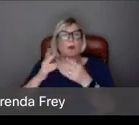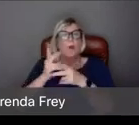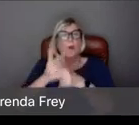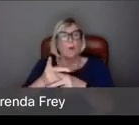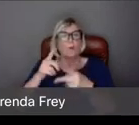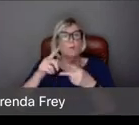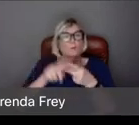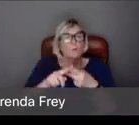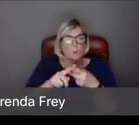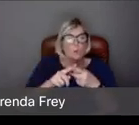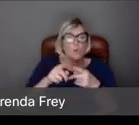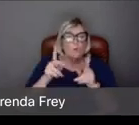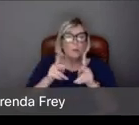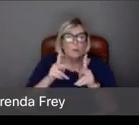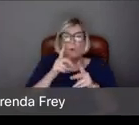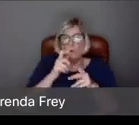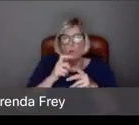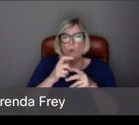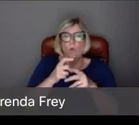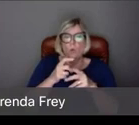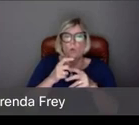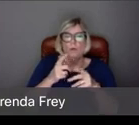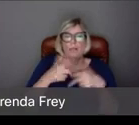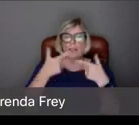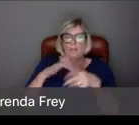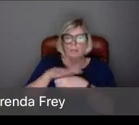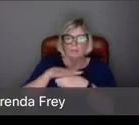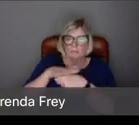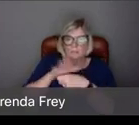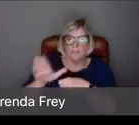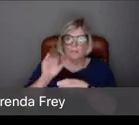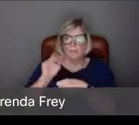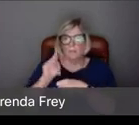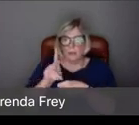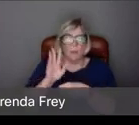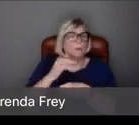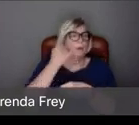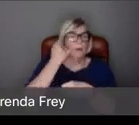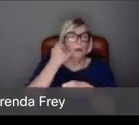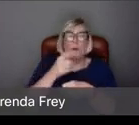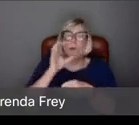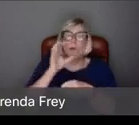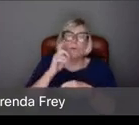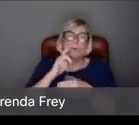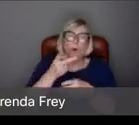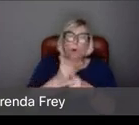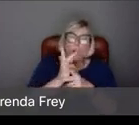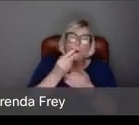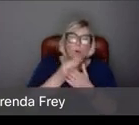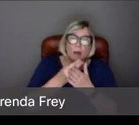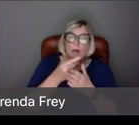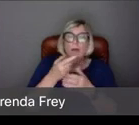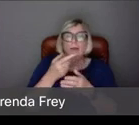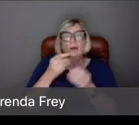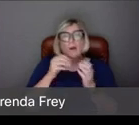take deposits. And so that's one of the reasons I mentioned earlier if you're looking for a loan, oftentimes you have a better